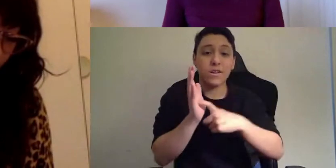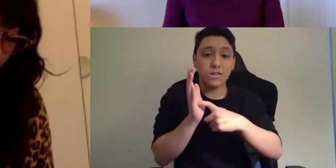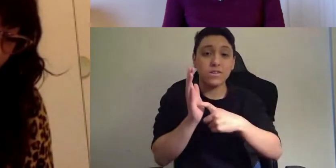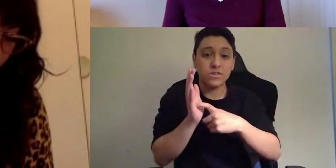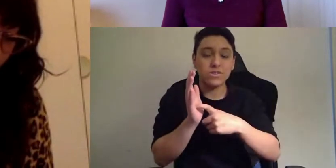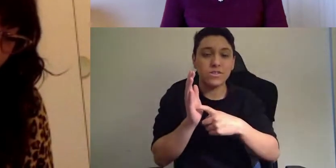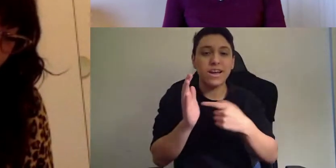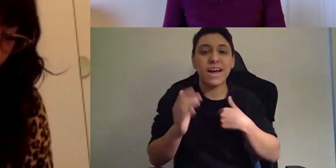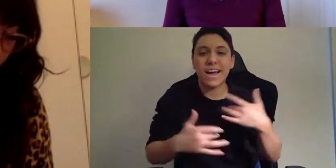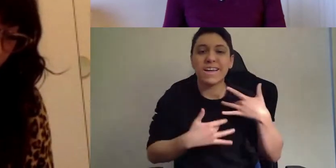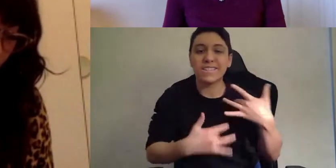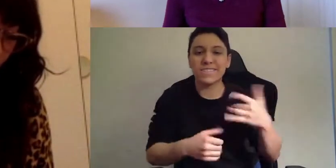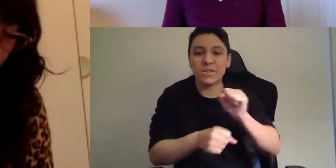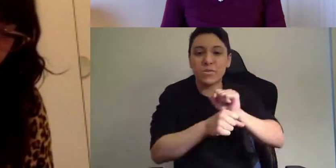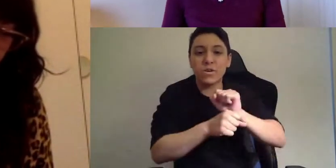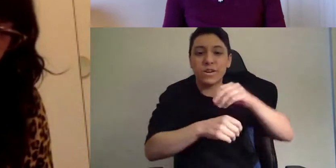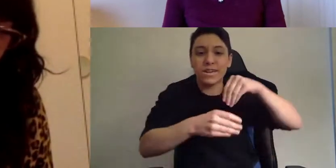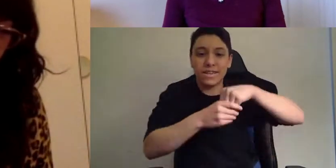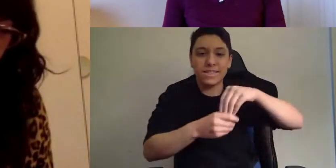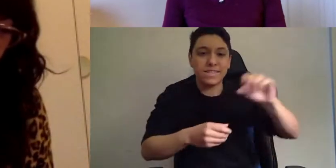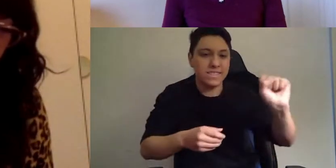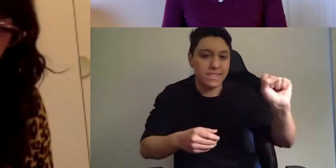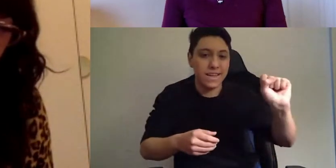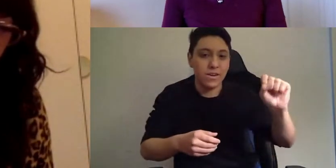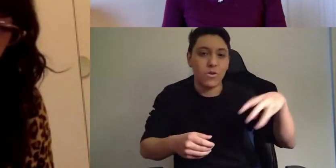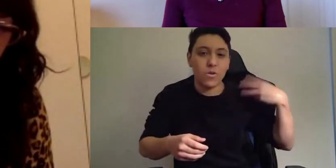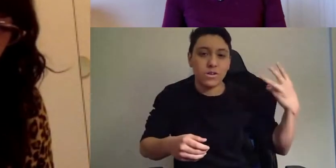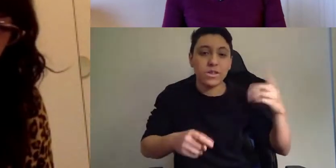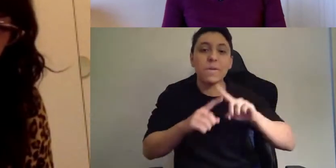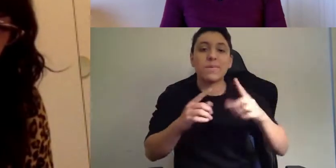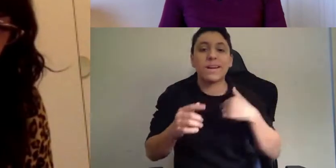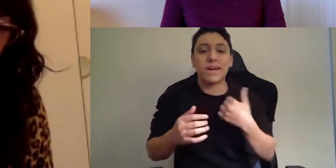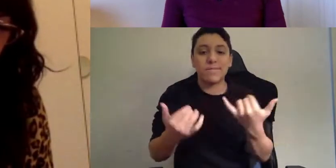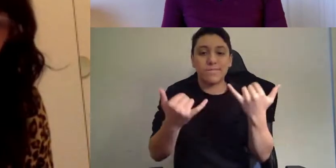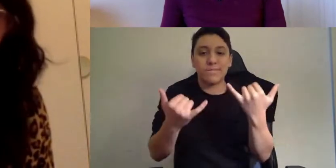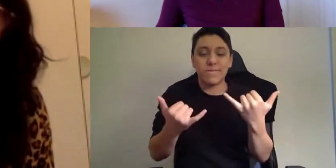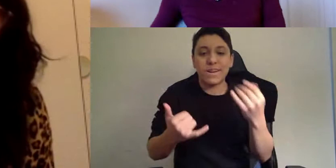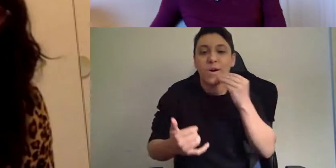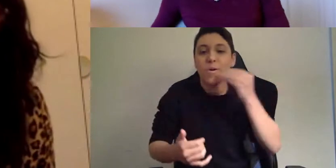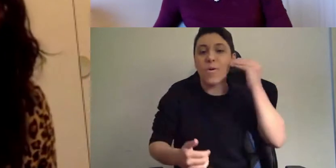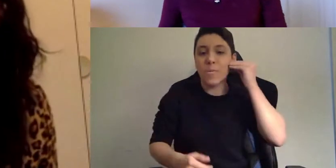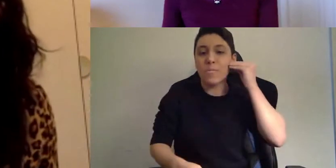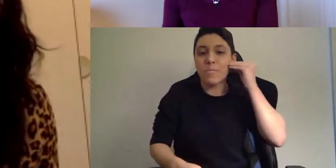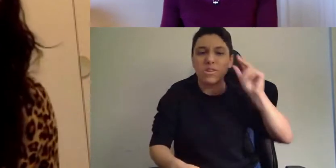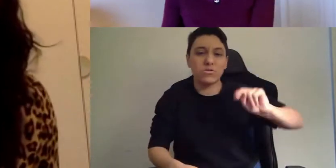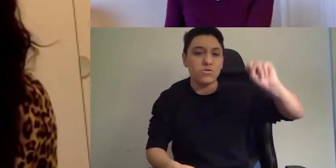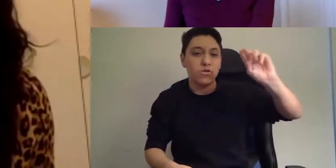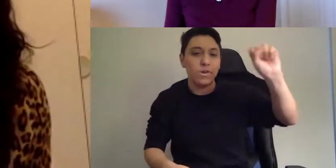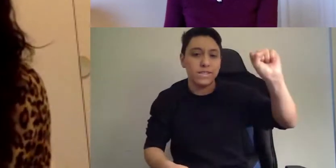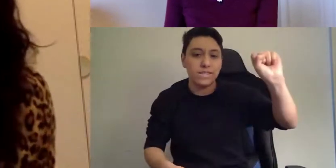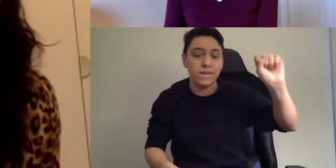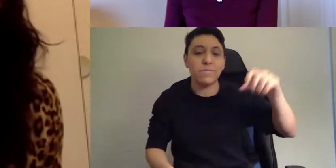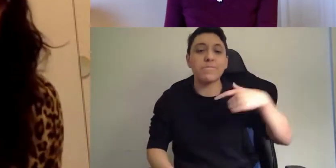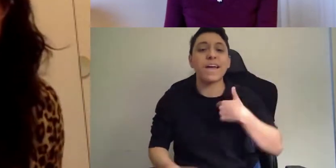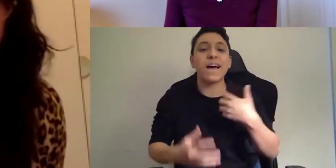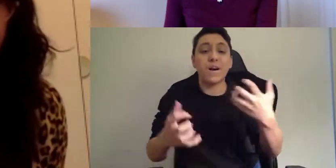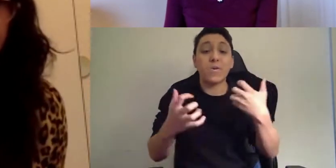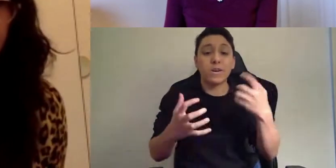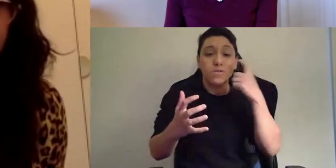I usually work in Seattle, but I am at my home right now, which is north of Seattle. And I wanted to give an Indigenous